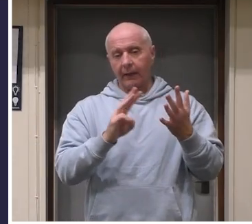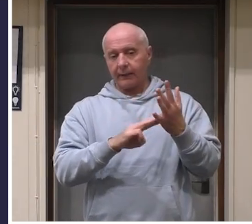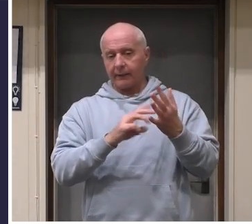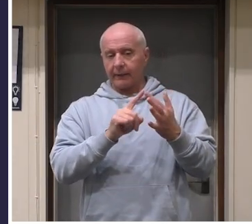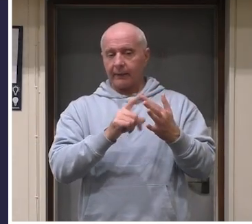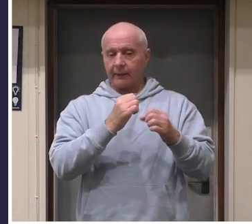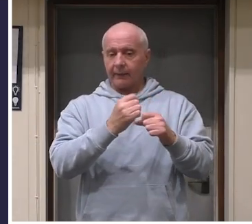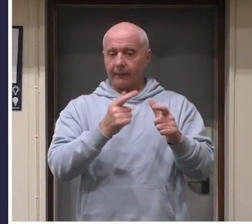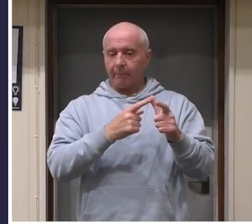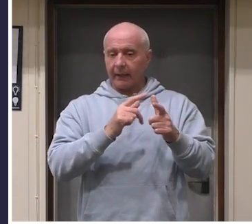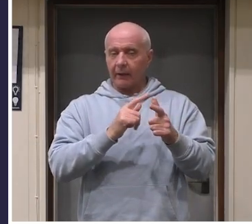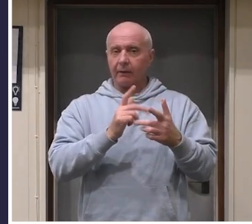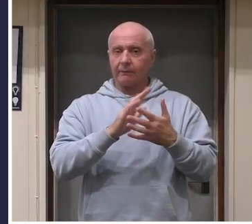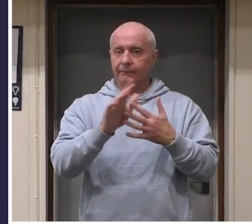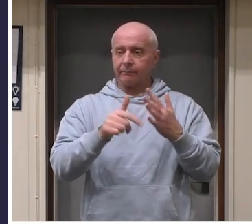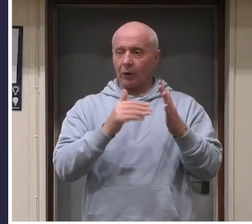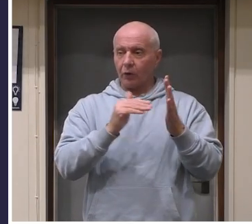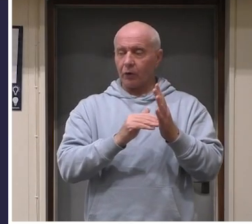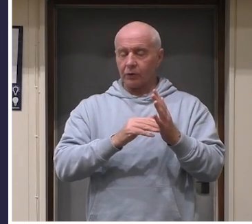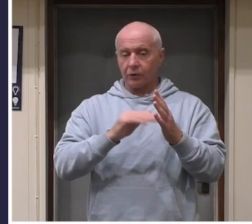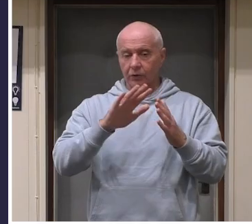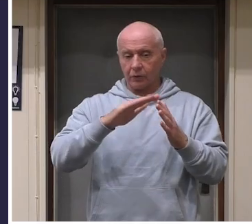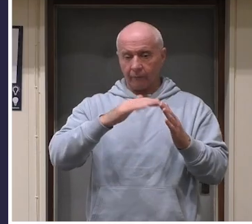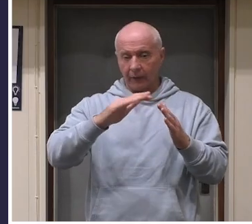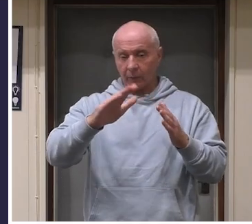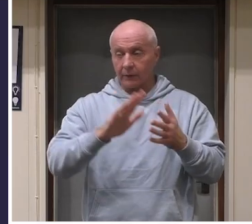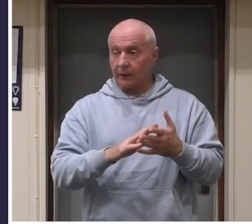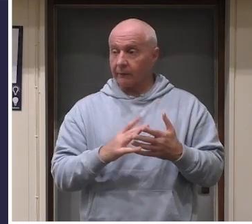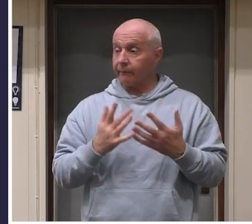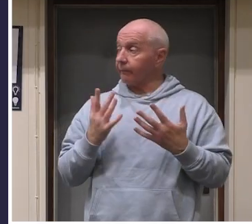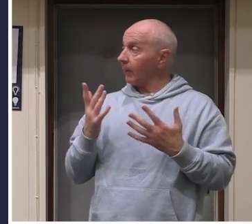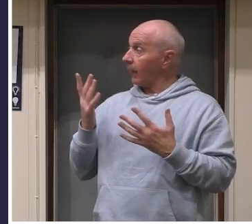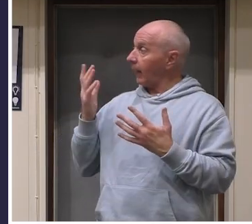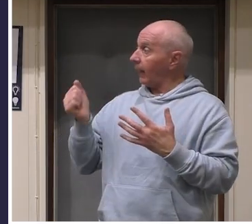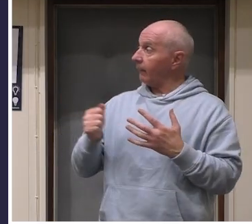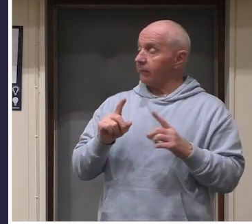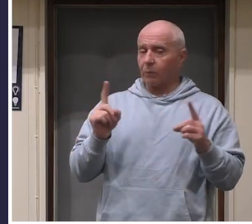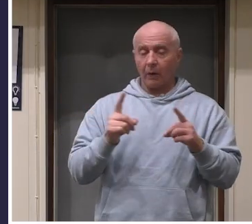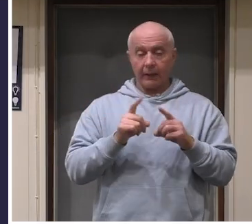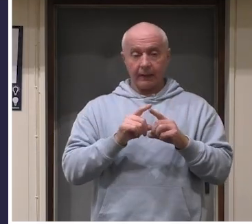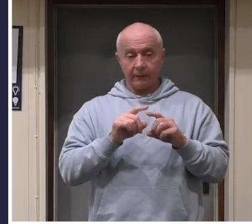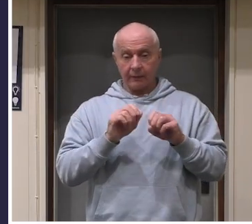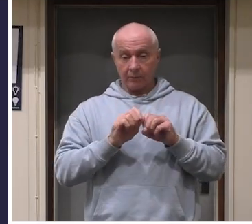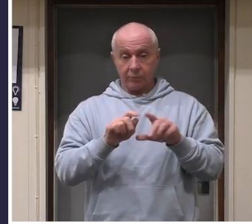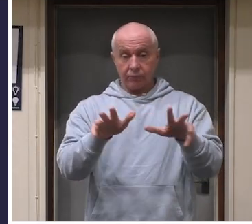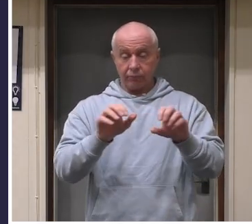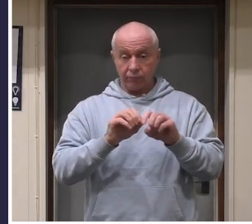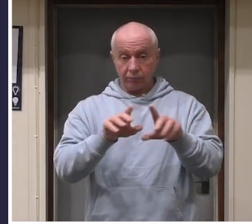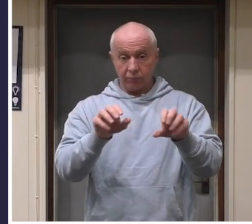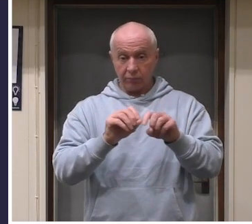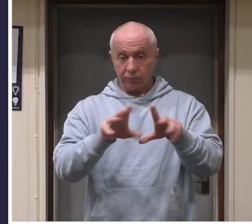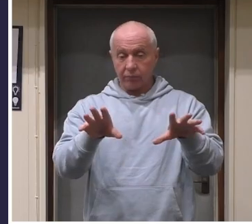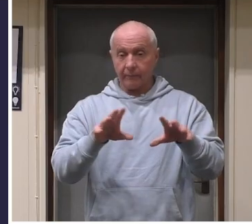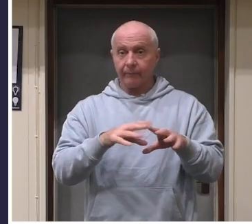frequencies. And there are very interesting candidates for what can emit a gravitational wave in these high frequency domains. And